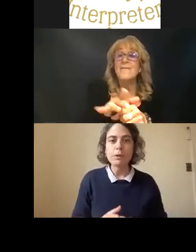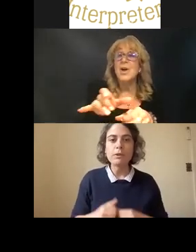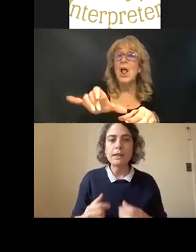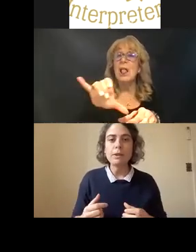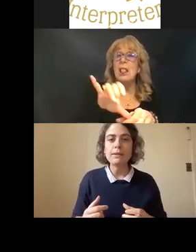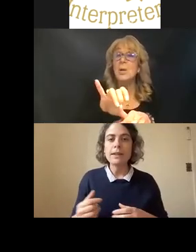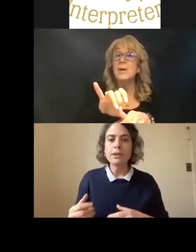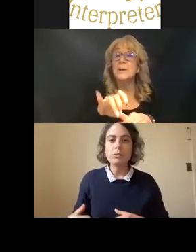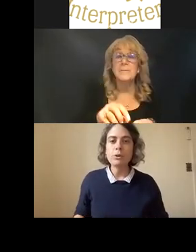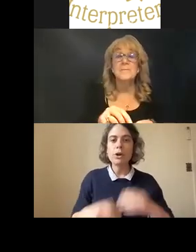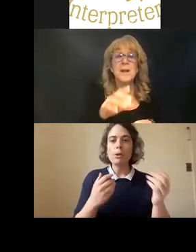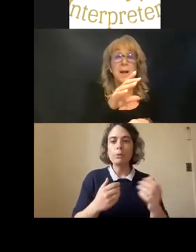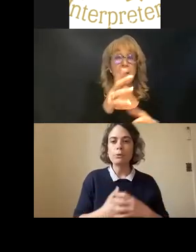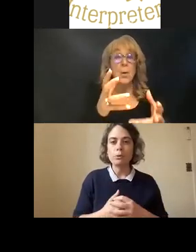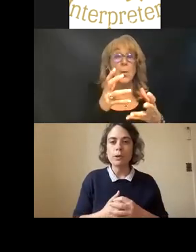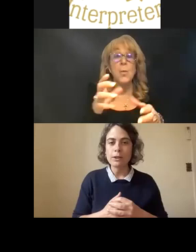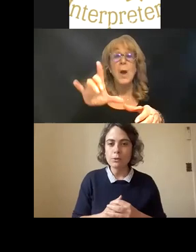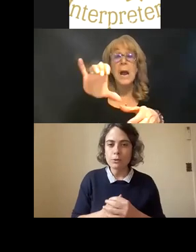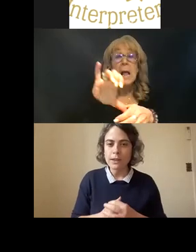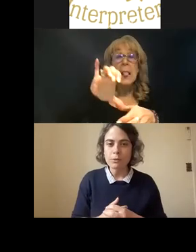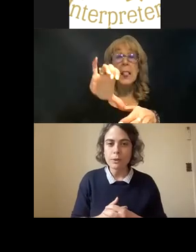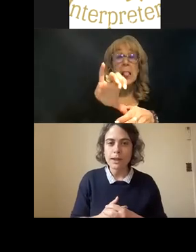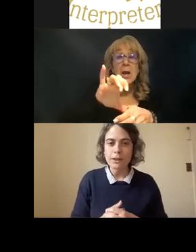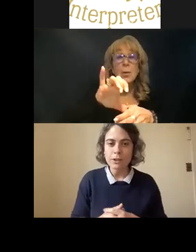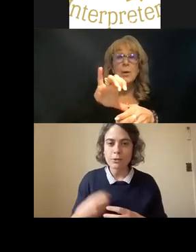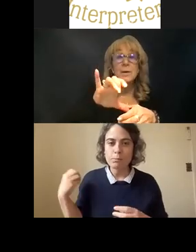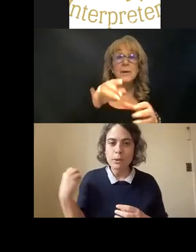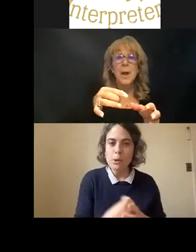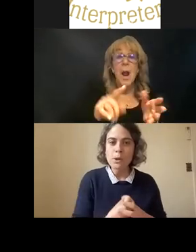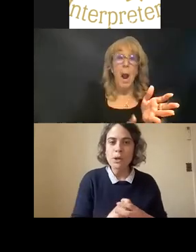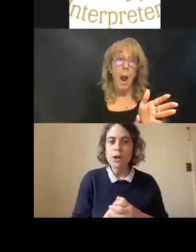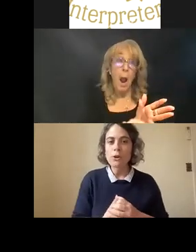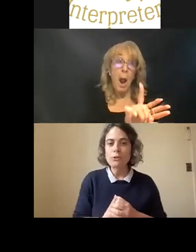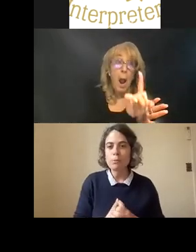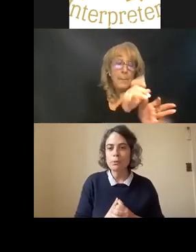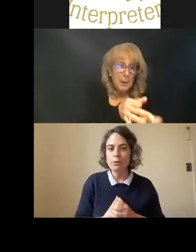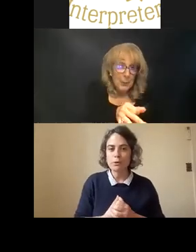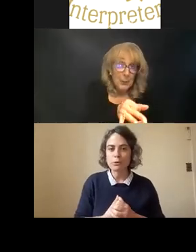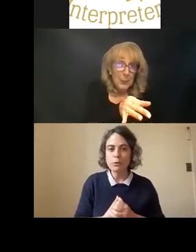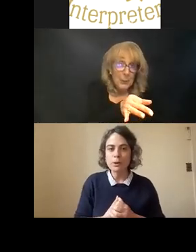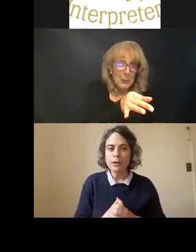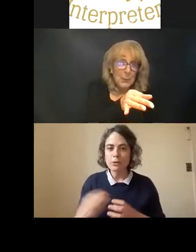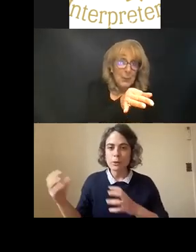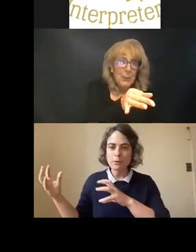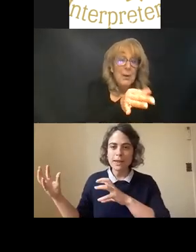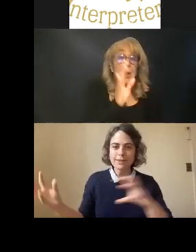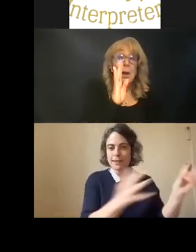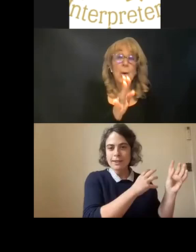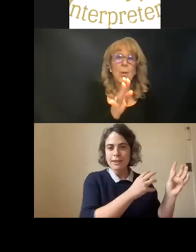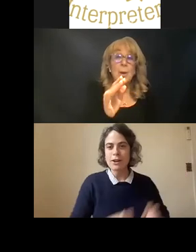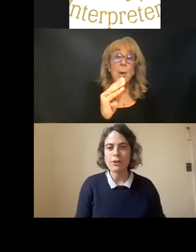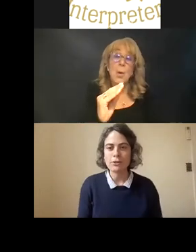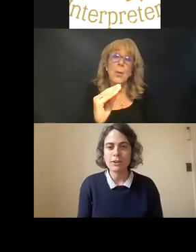And we want the liquid to go up the straw. And to do that, we're actually going to blow on top of the straw. So we're